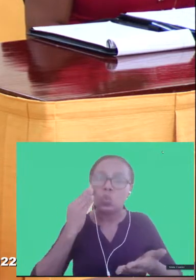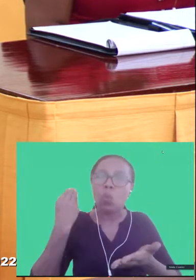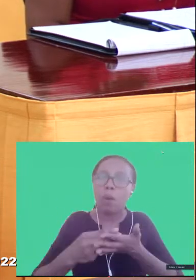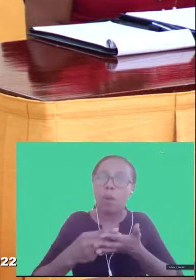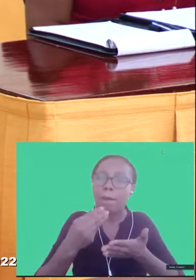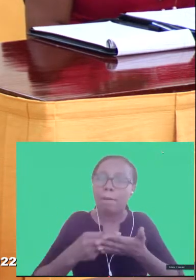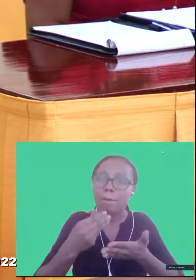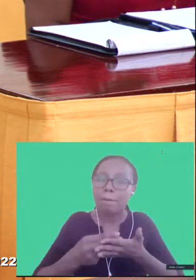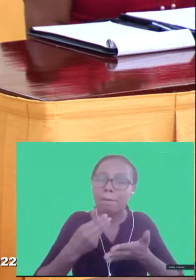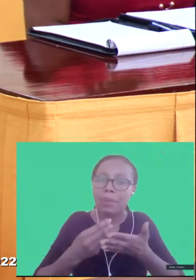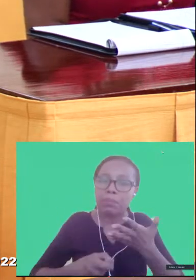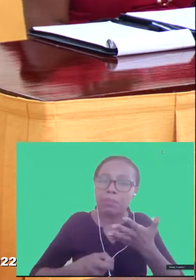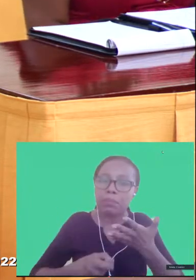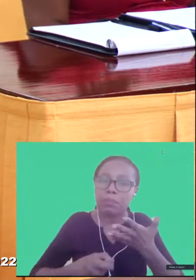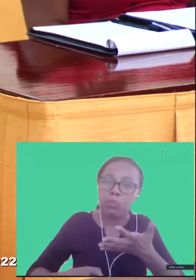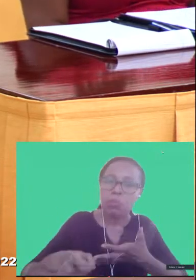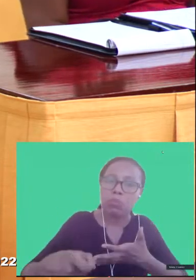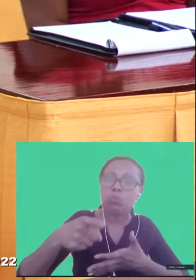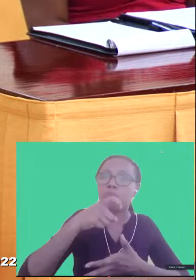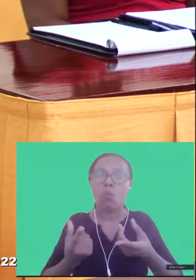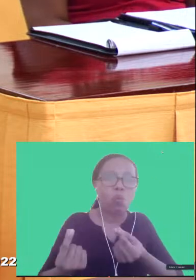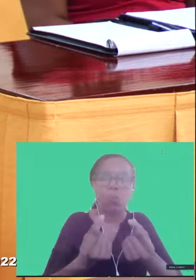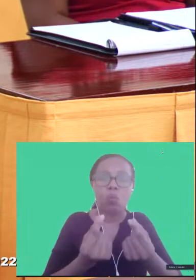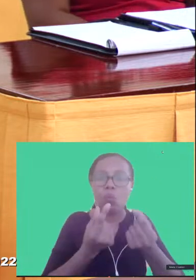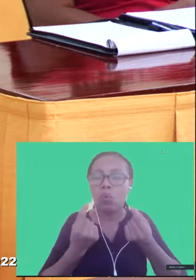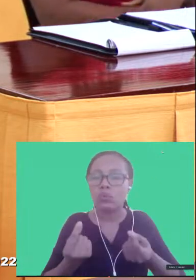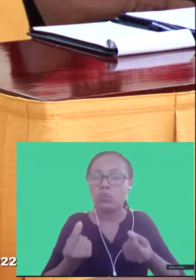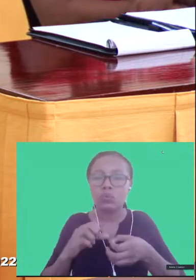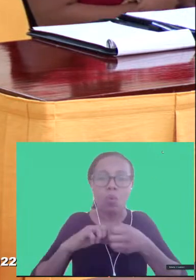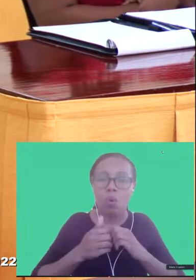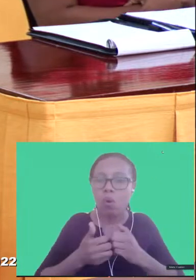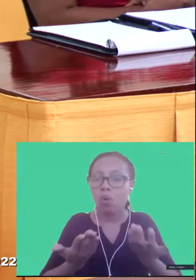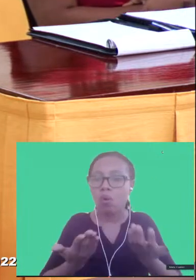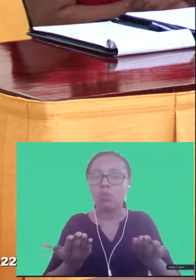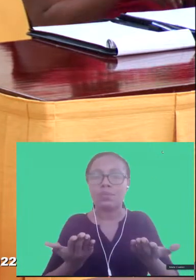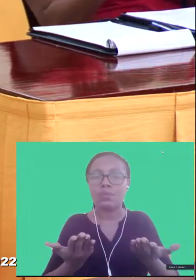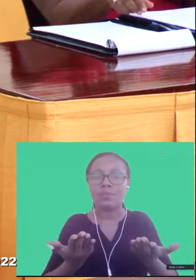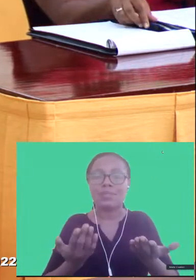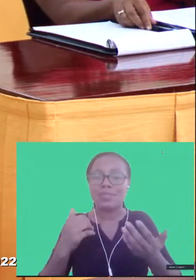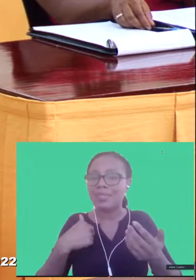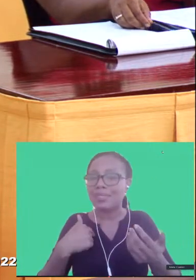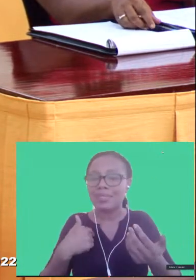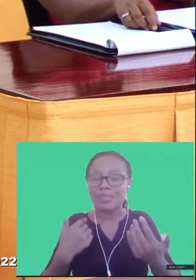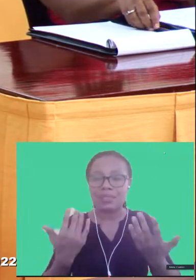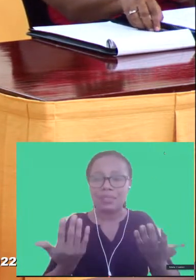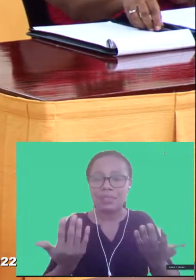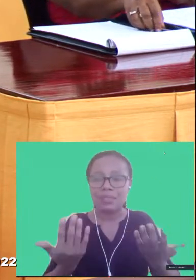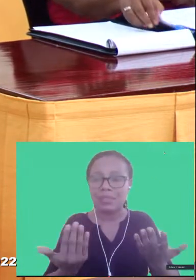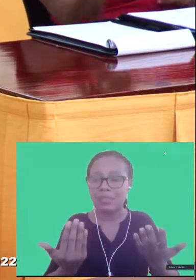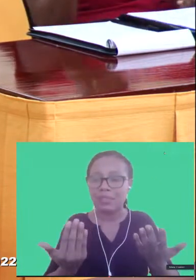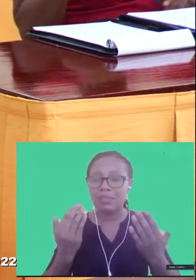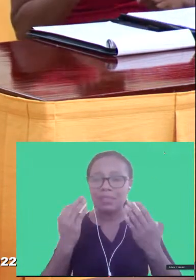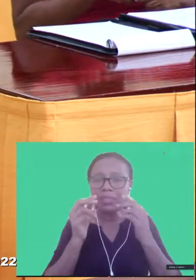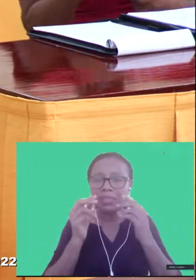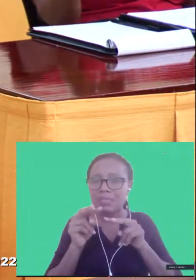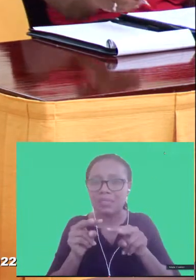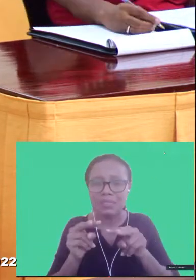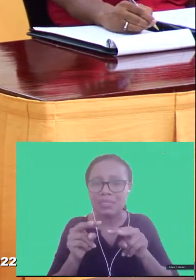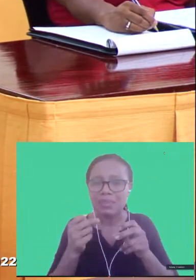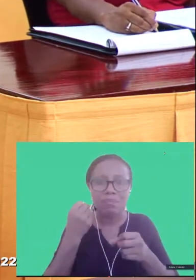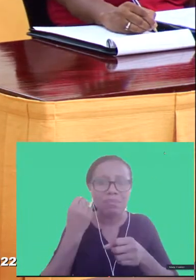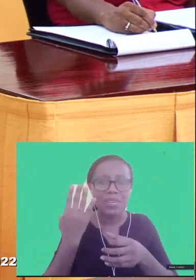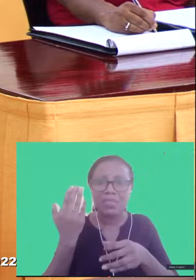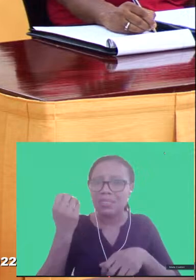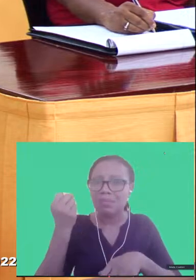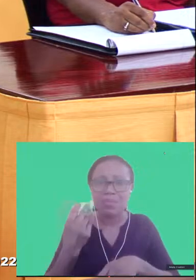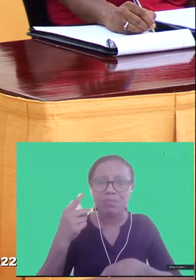comments. It bothers me personally that all too often in the Black Barbadian community